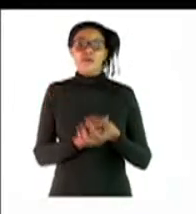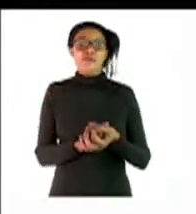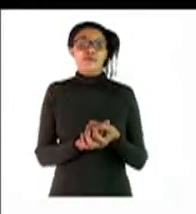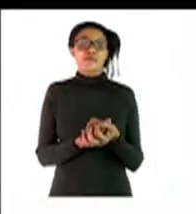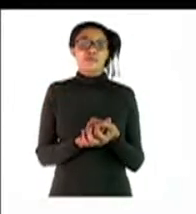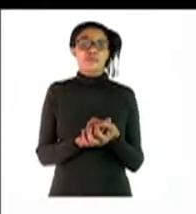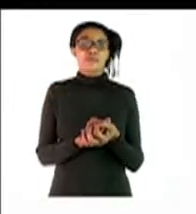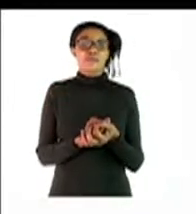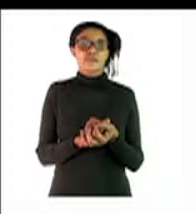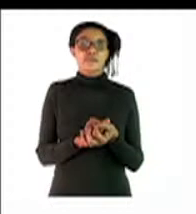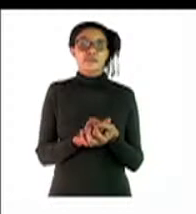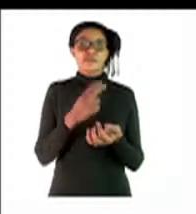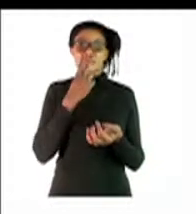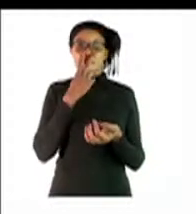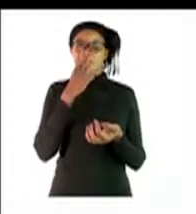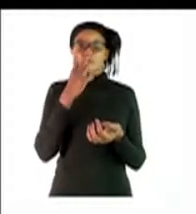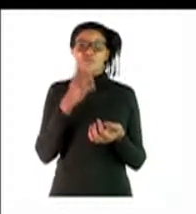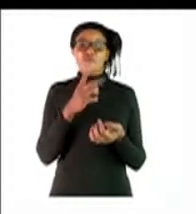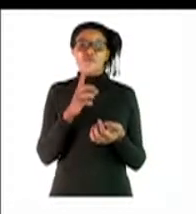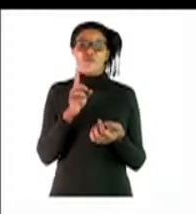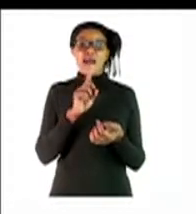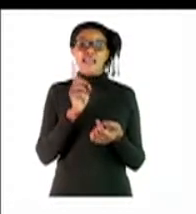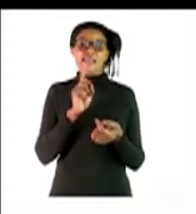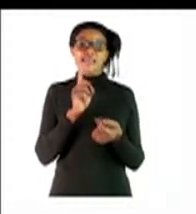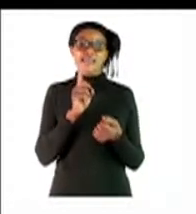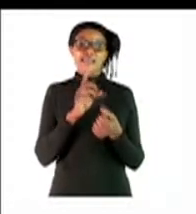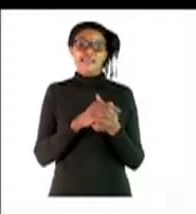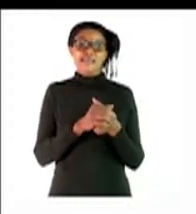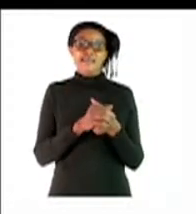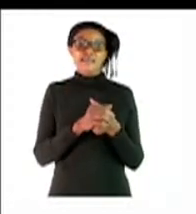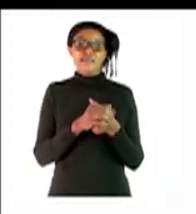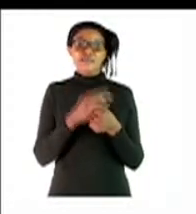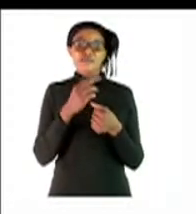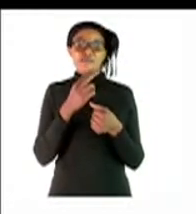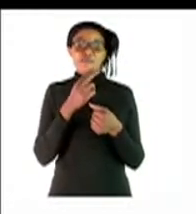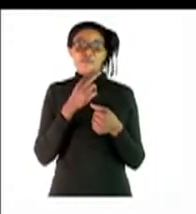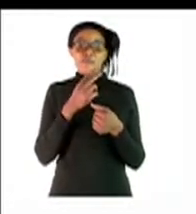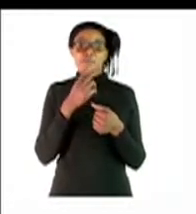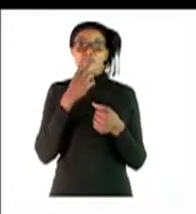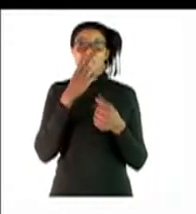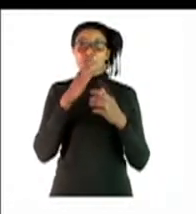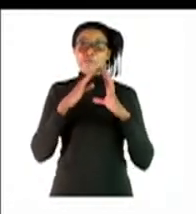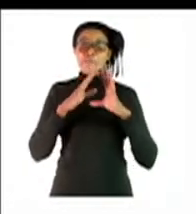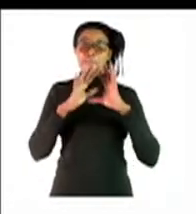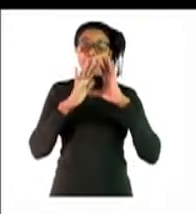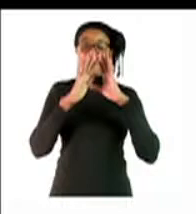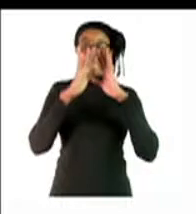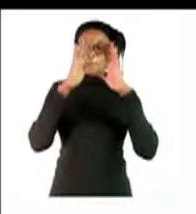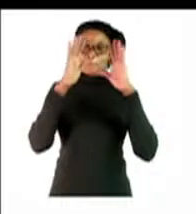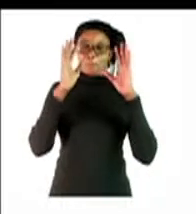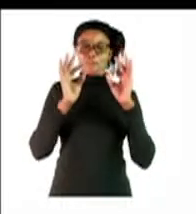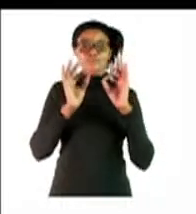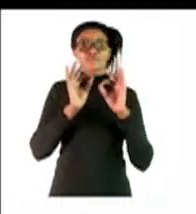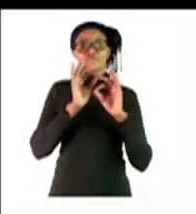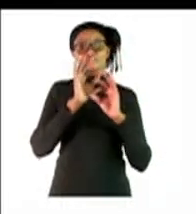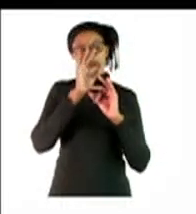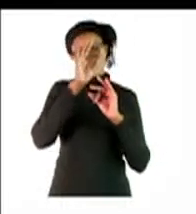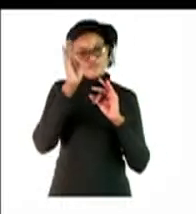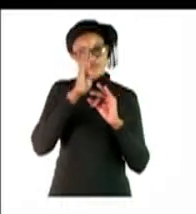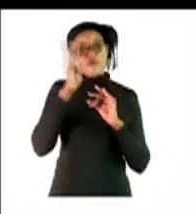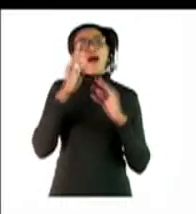What do you see on that page? We see a big blue